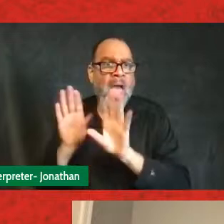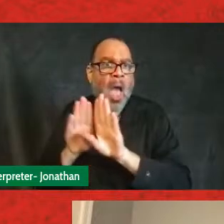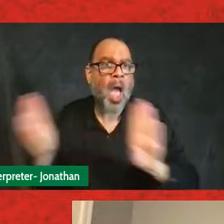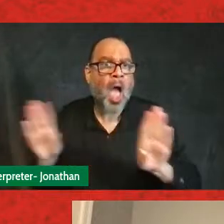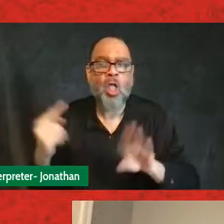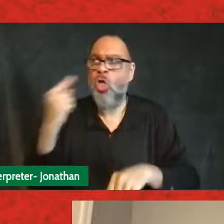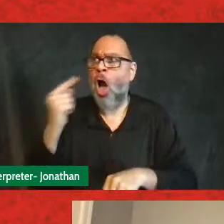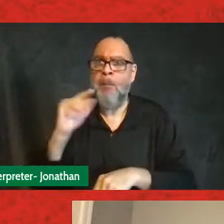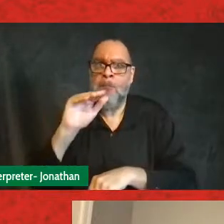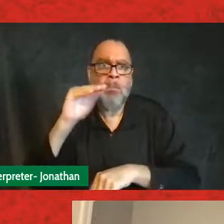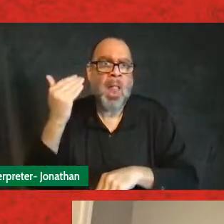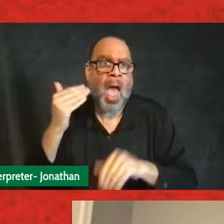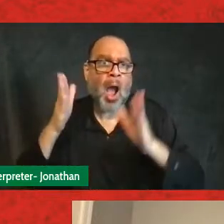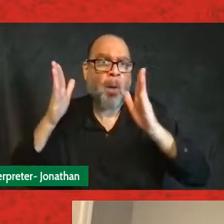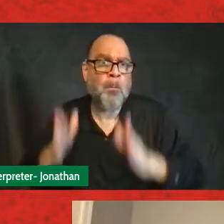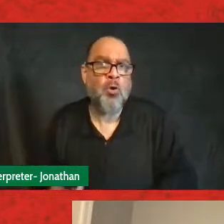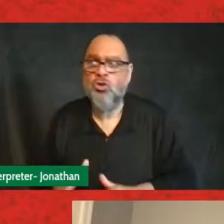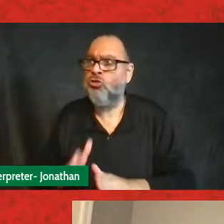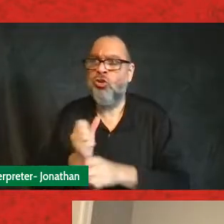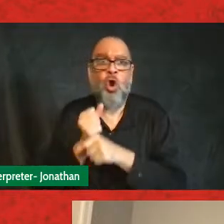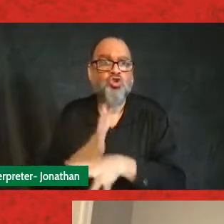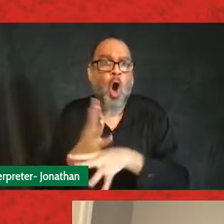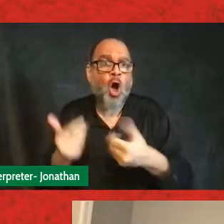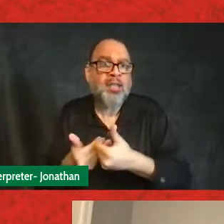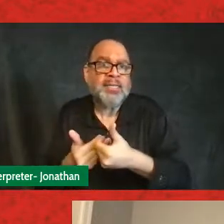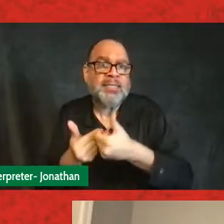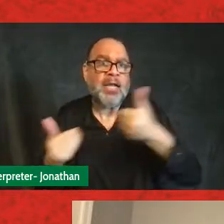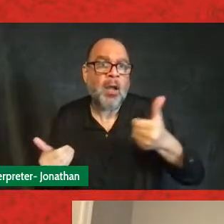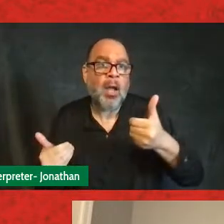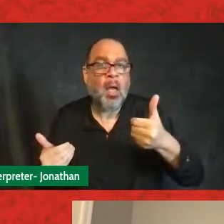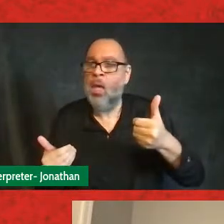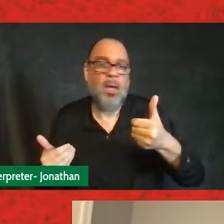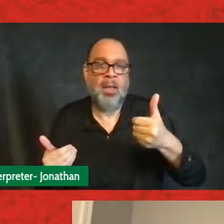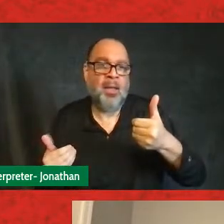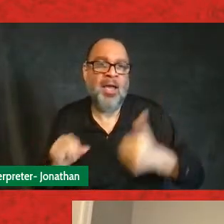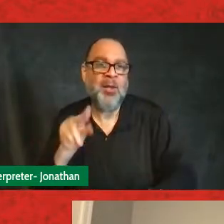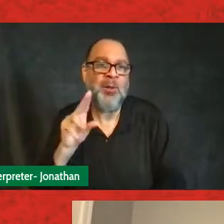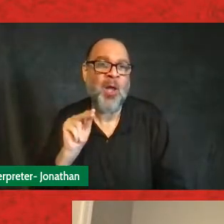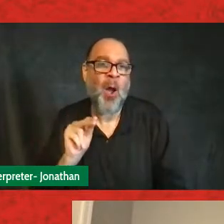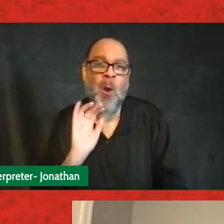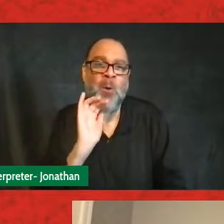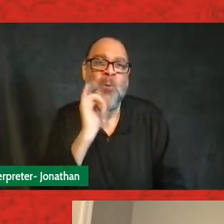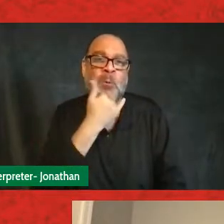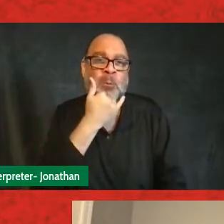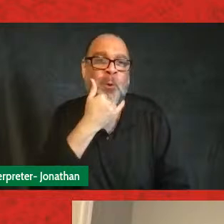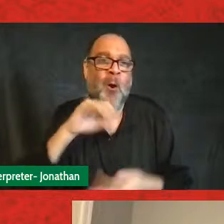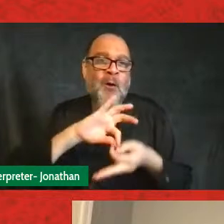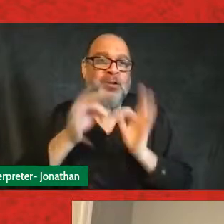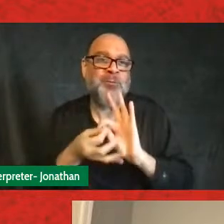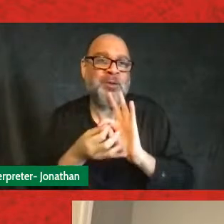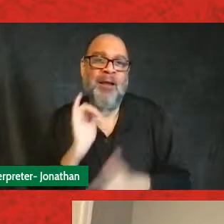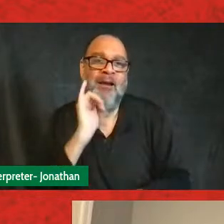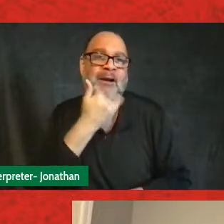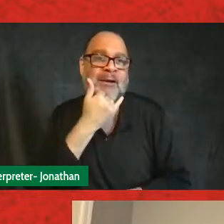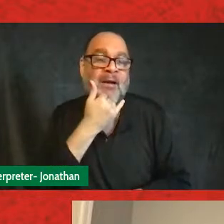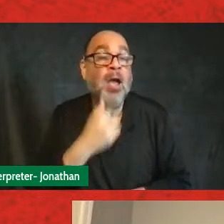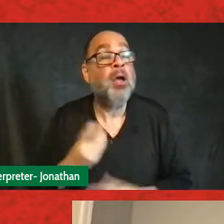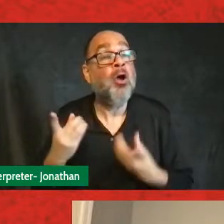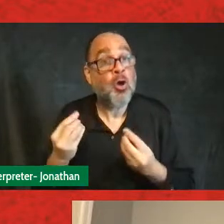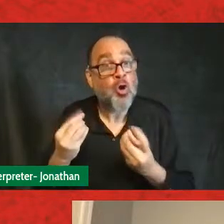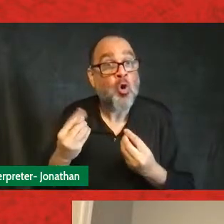segregating his own people. George O'Dell got it wrong. What Brown was actually doing was